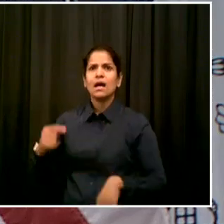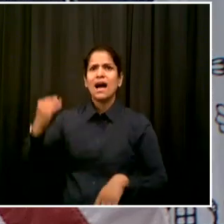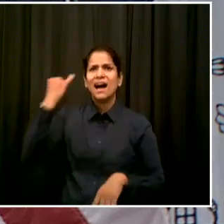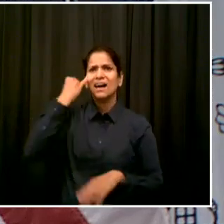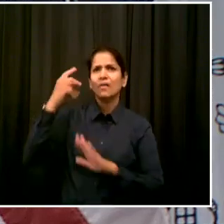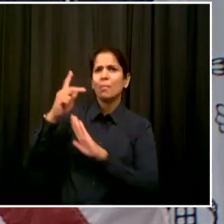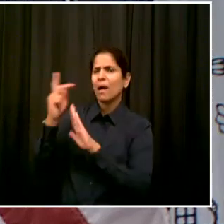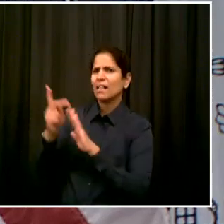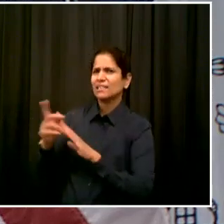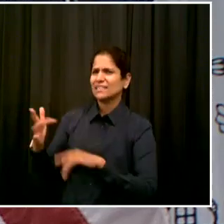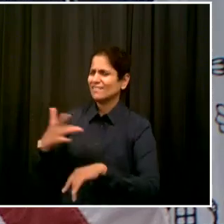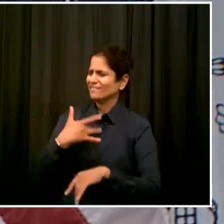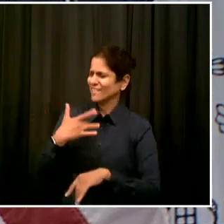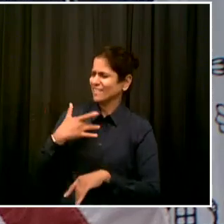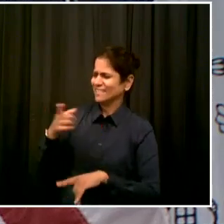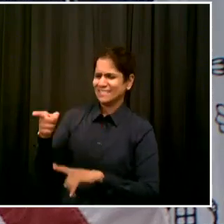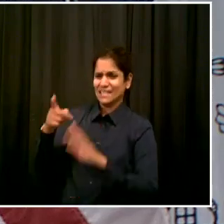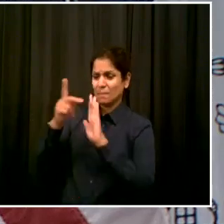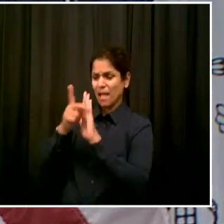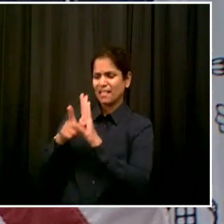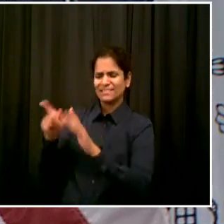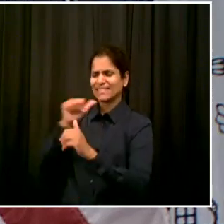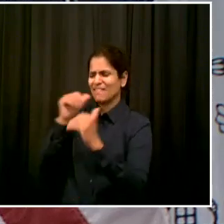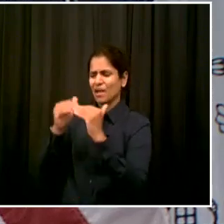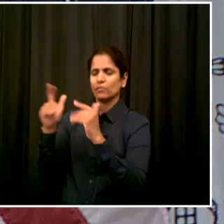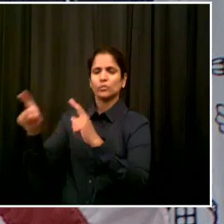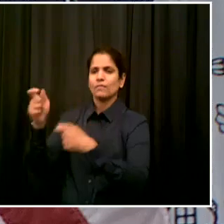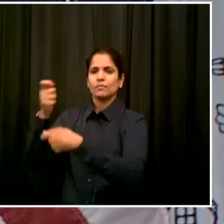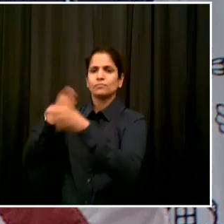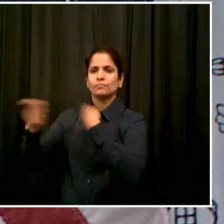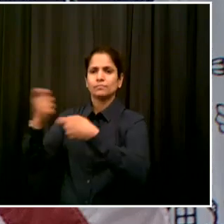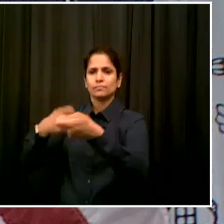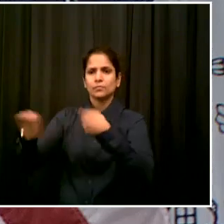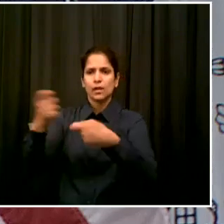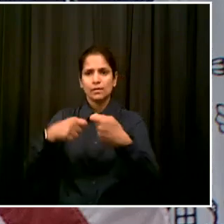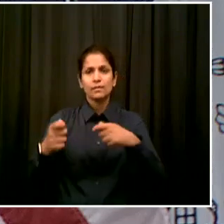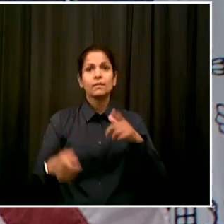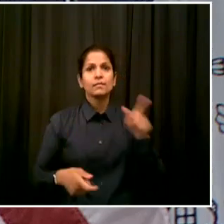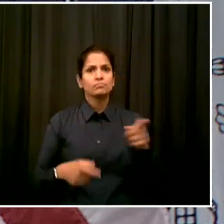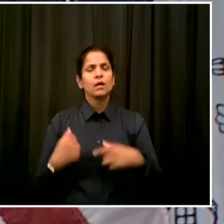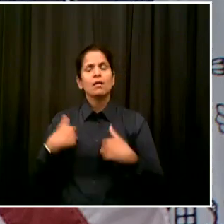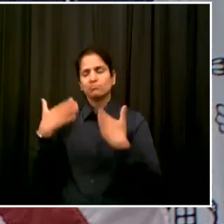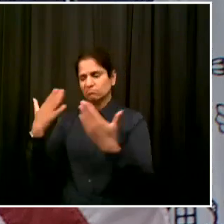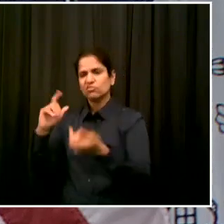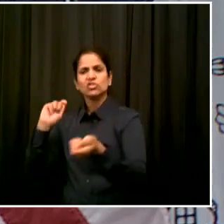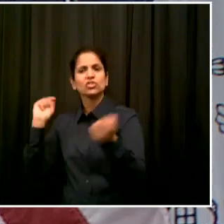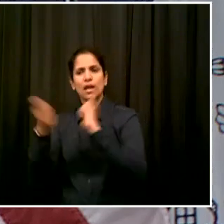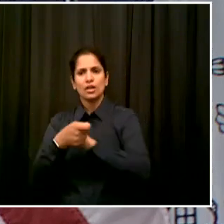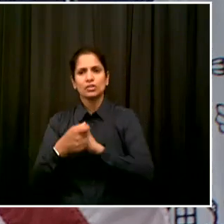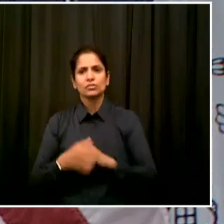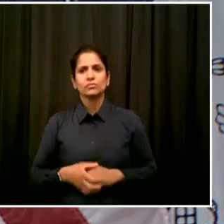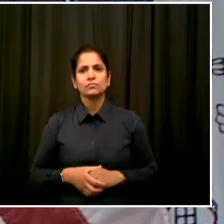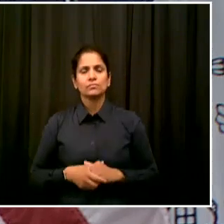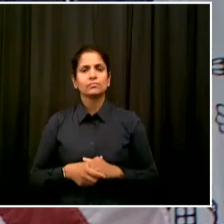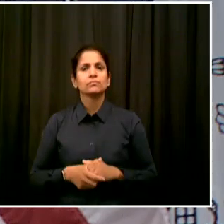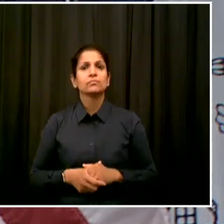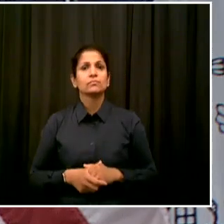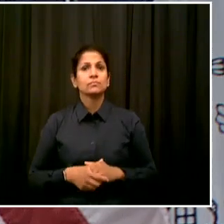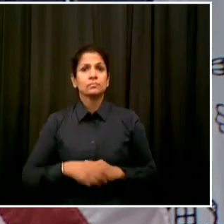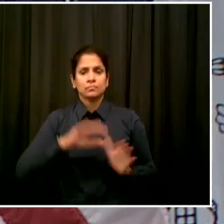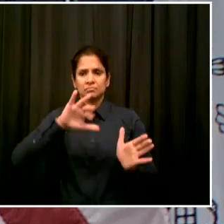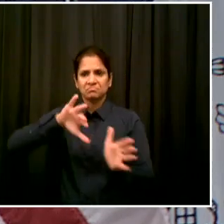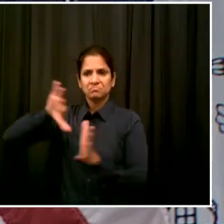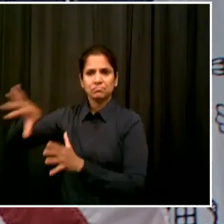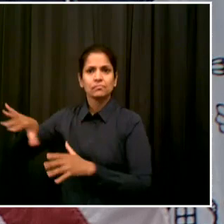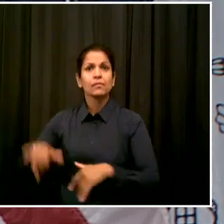name it. But this one is about reaching 600,000 people. That is not everyone we need to reach. But it